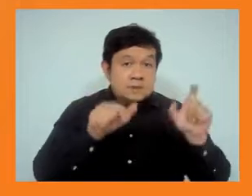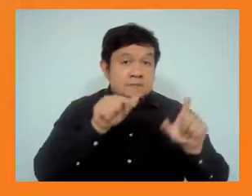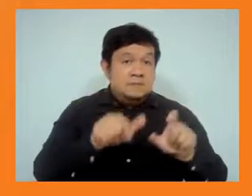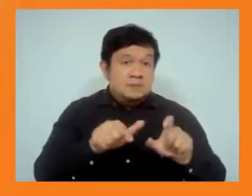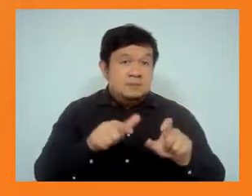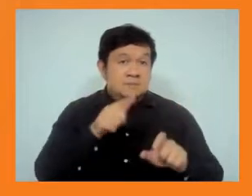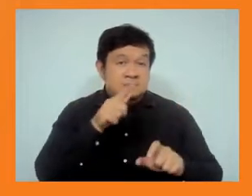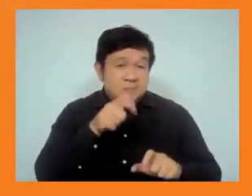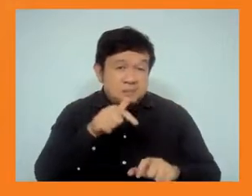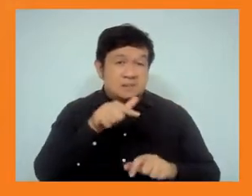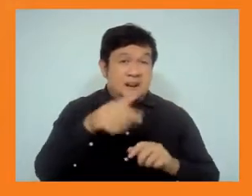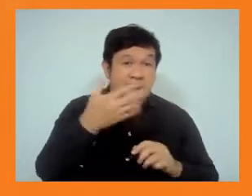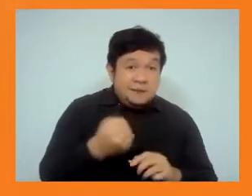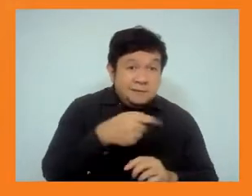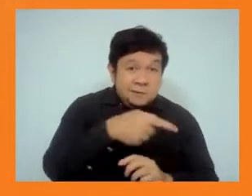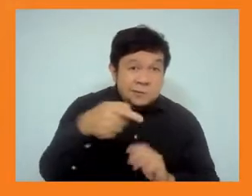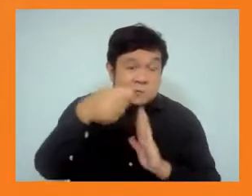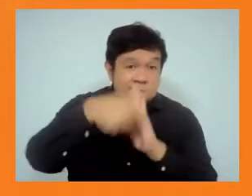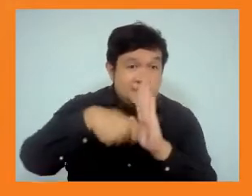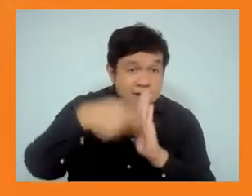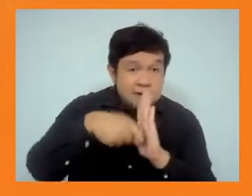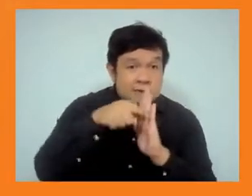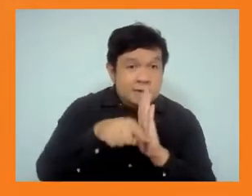for the Q&A session, which I